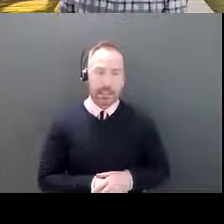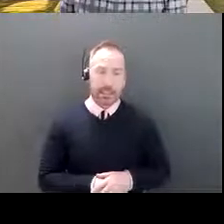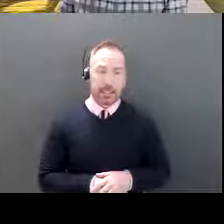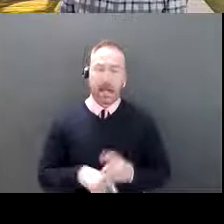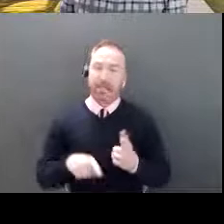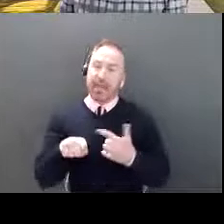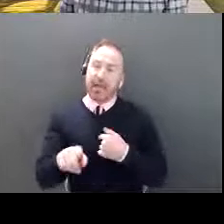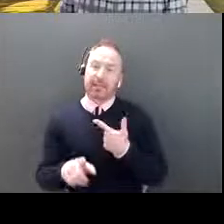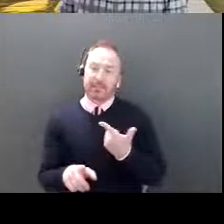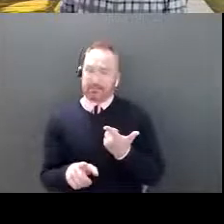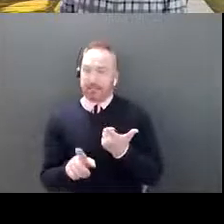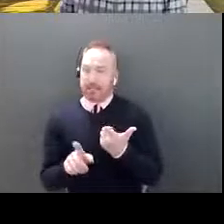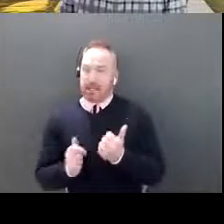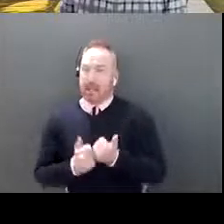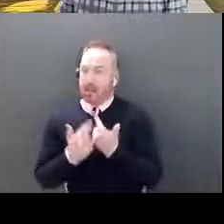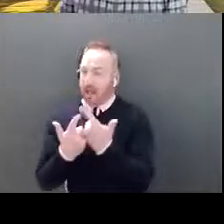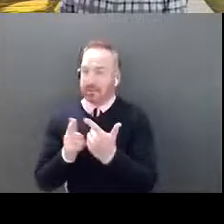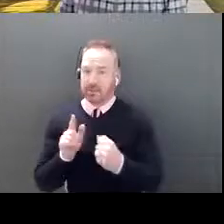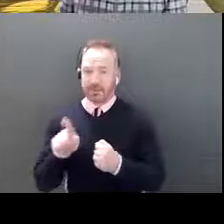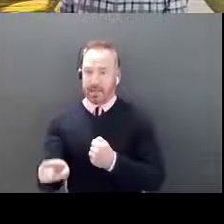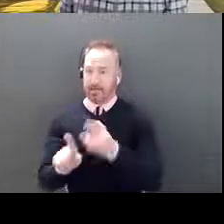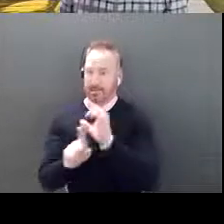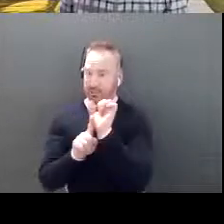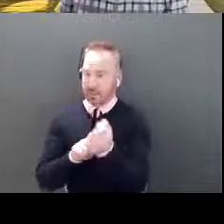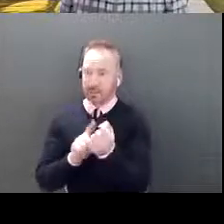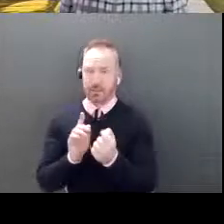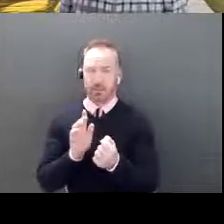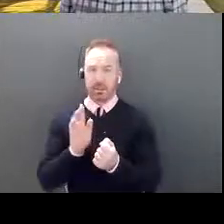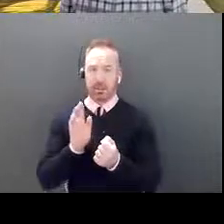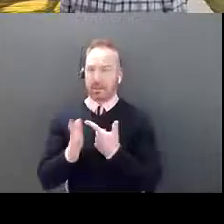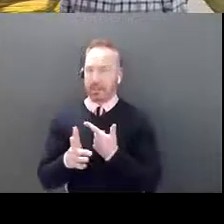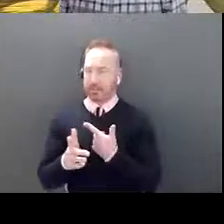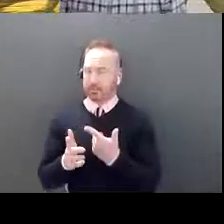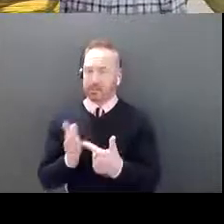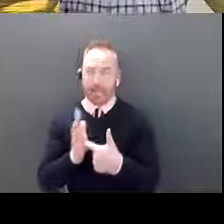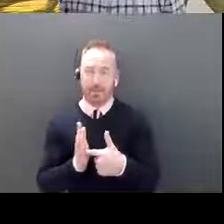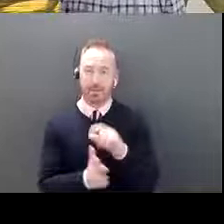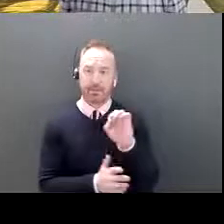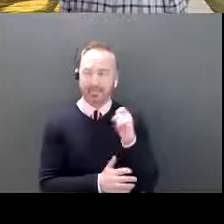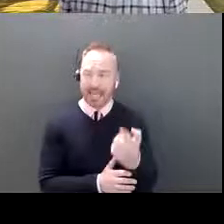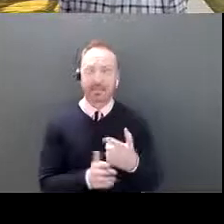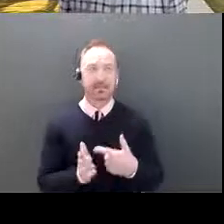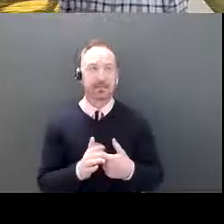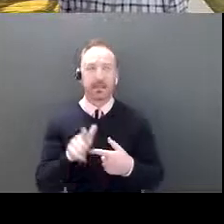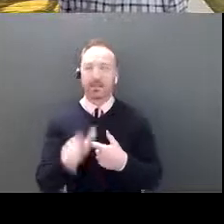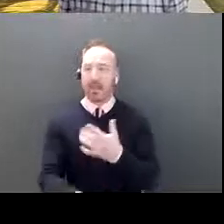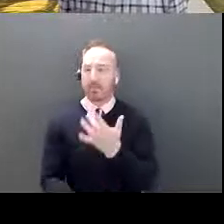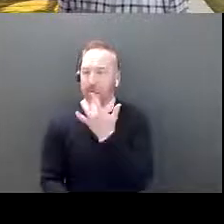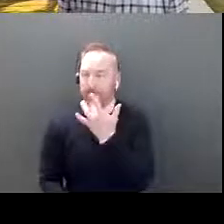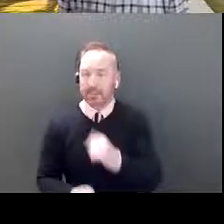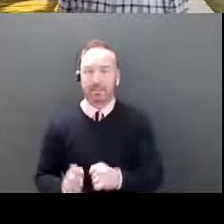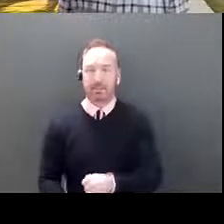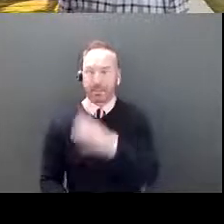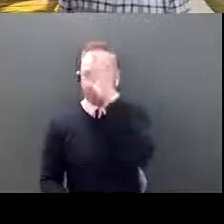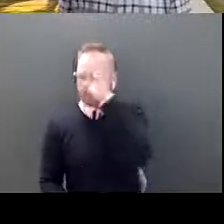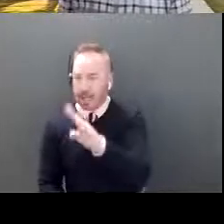their lives is critical. Sex, gender identity, sexual orientation,